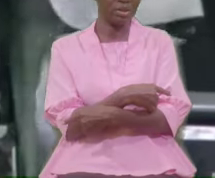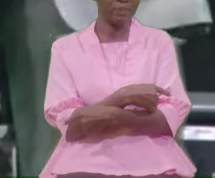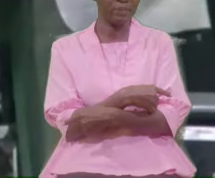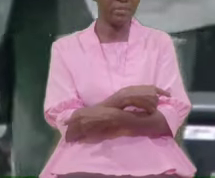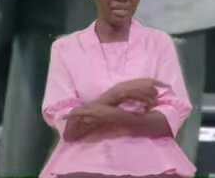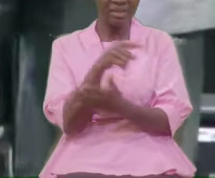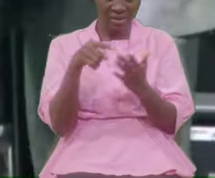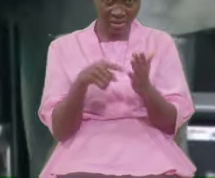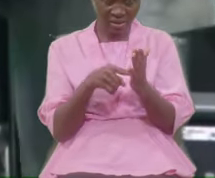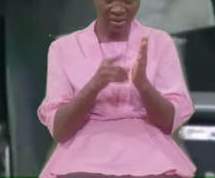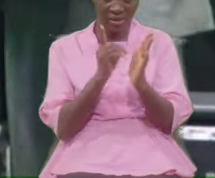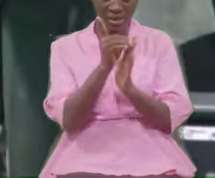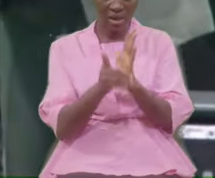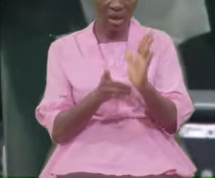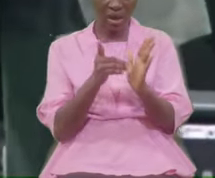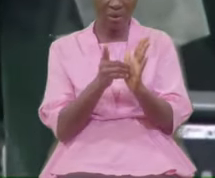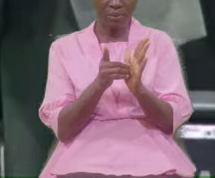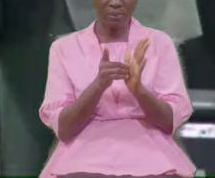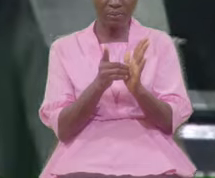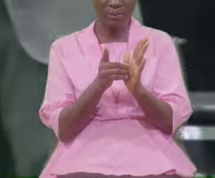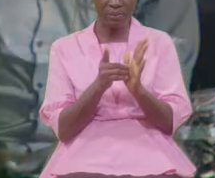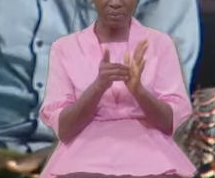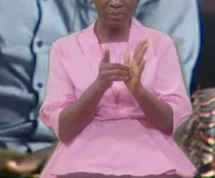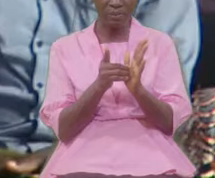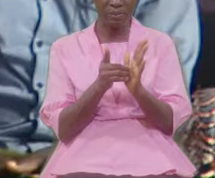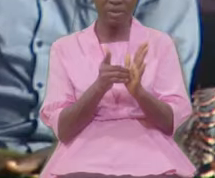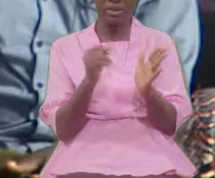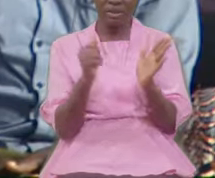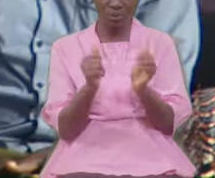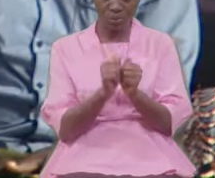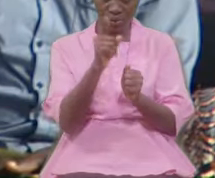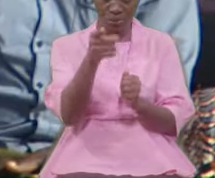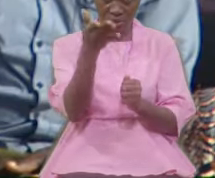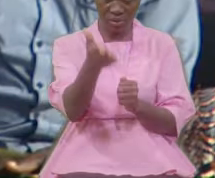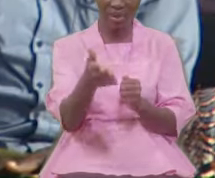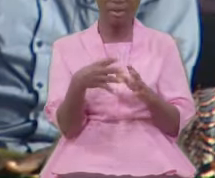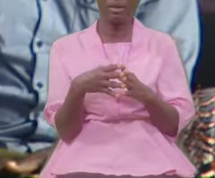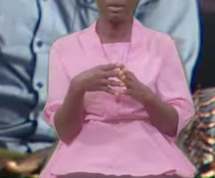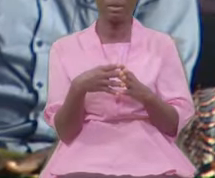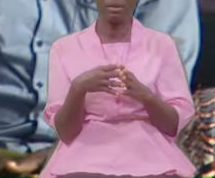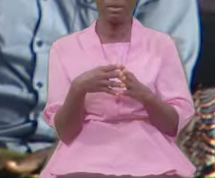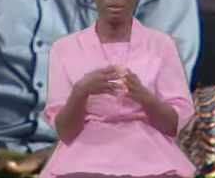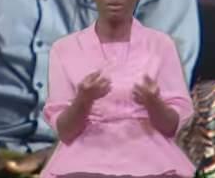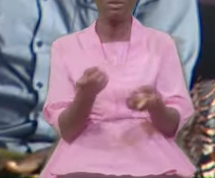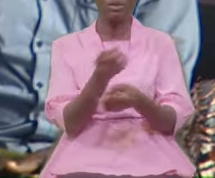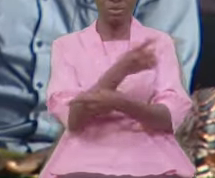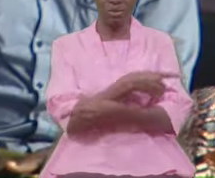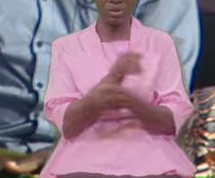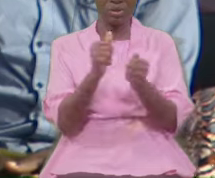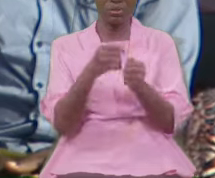kangang oras today with you there with me